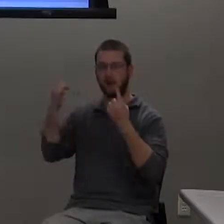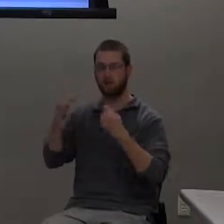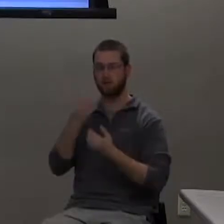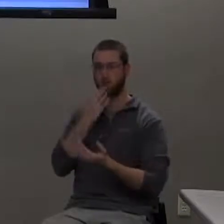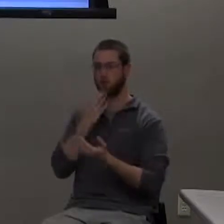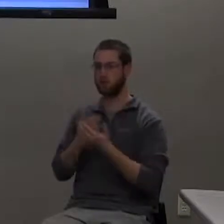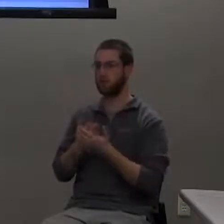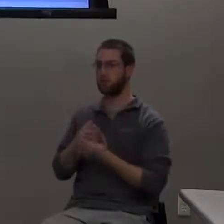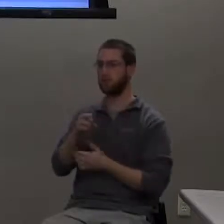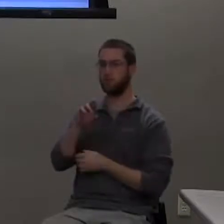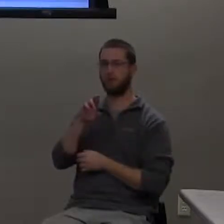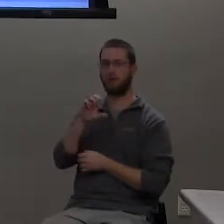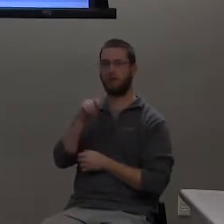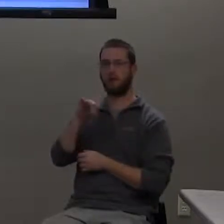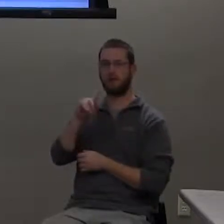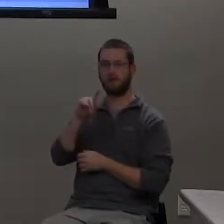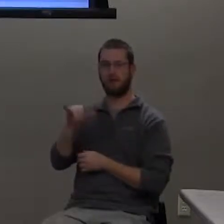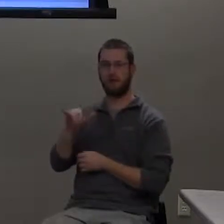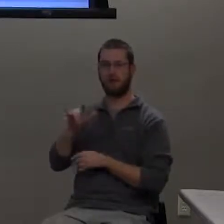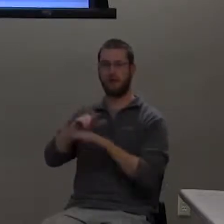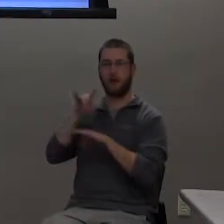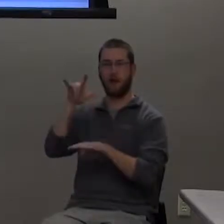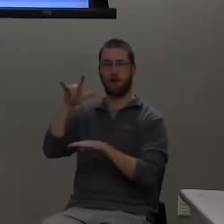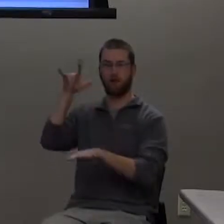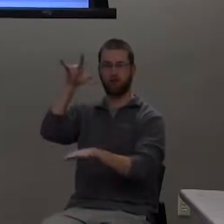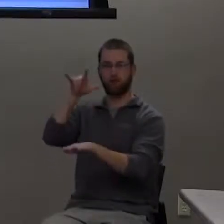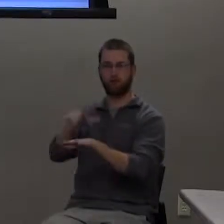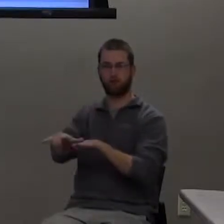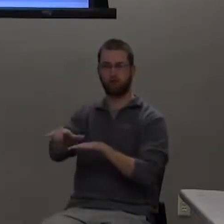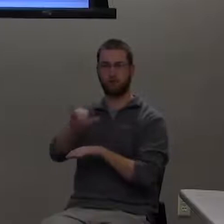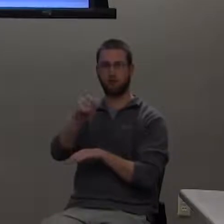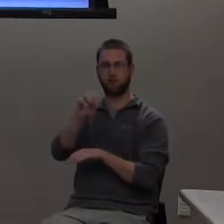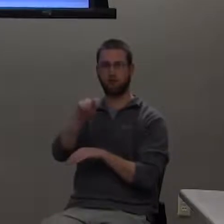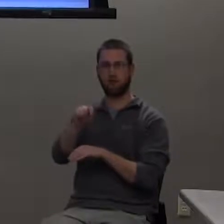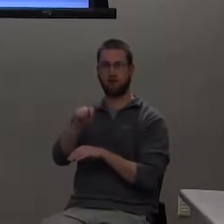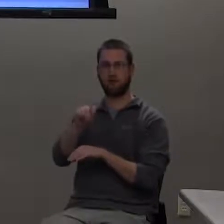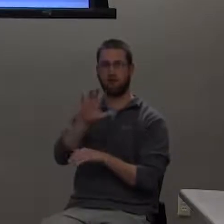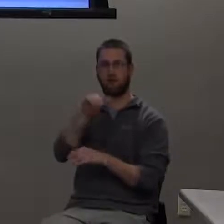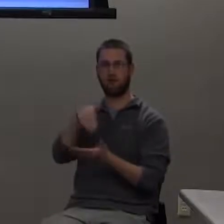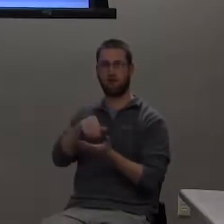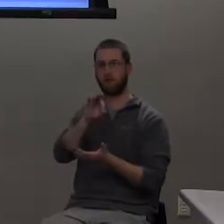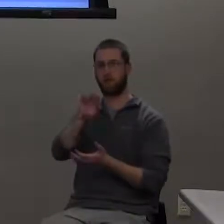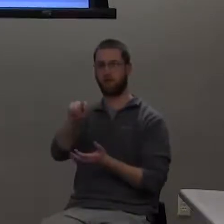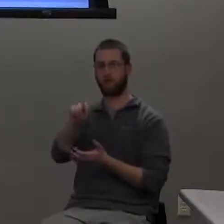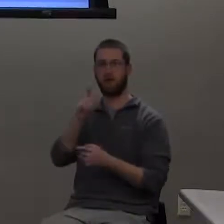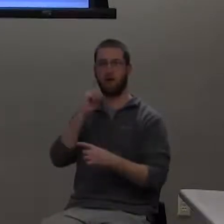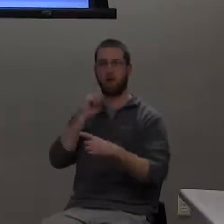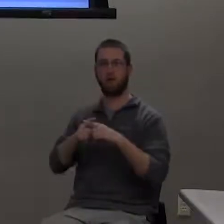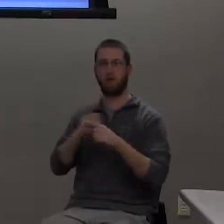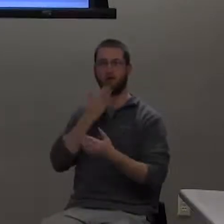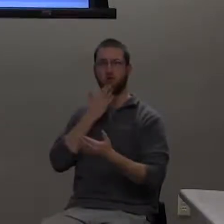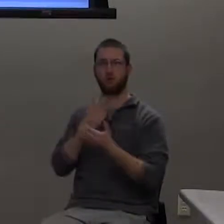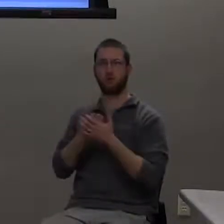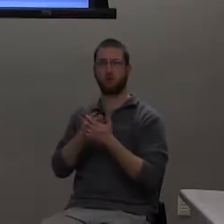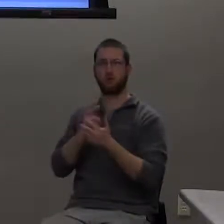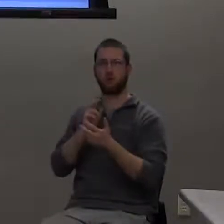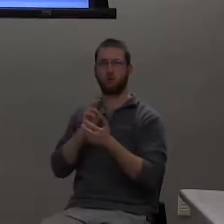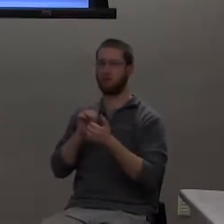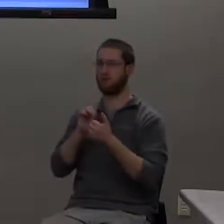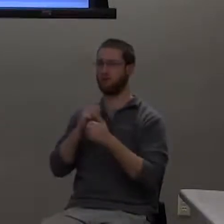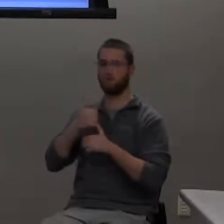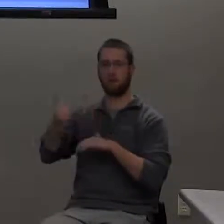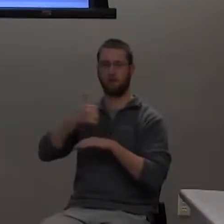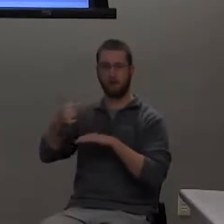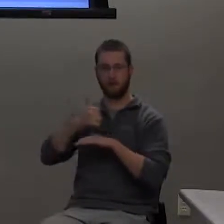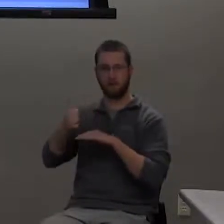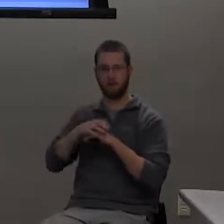line, a 5,000 foot runway that can land jets, and our proximity to major transportation, and by no small